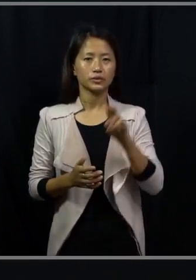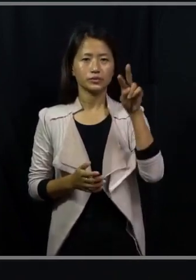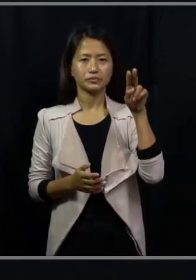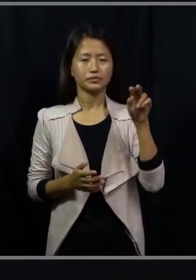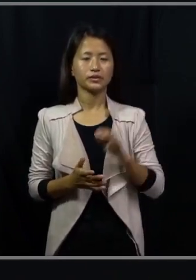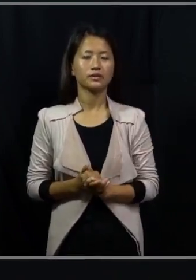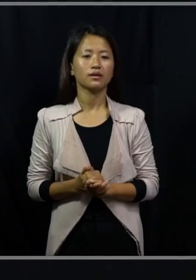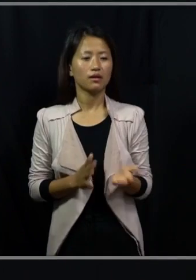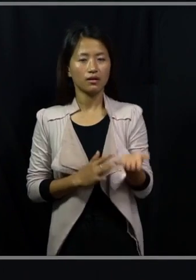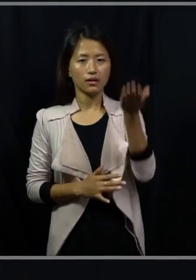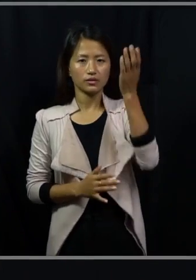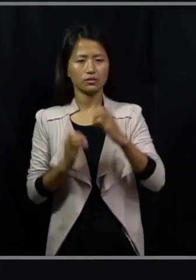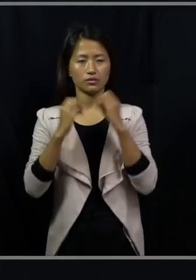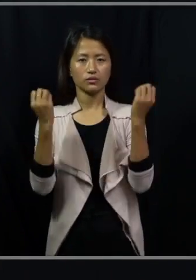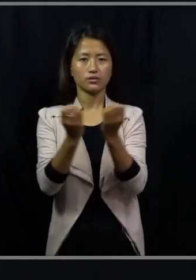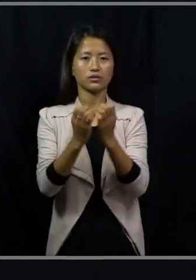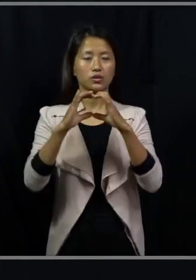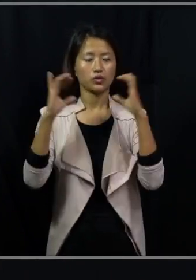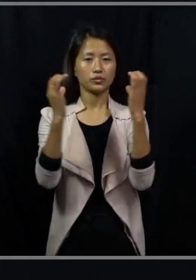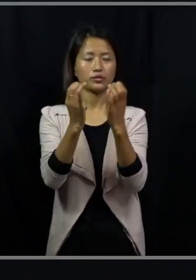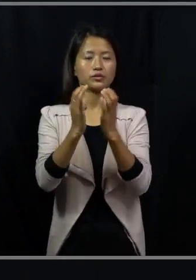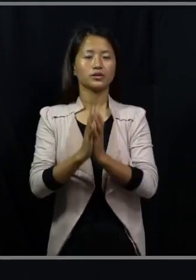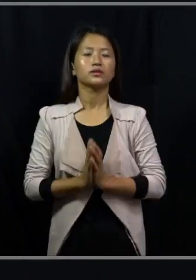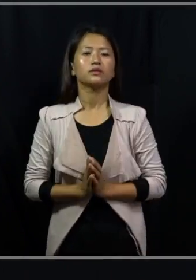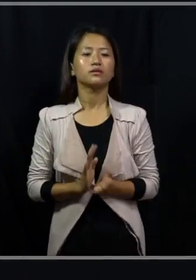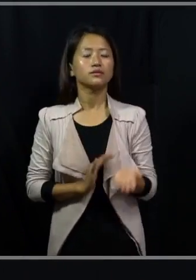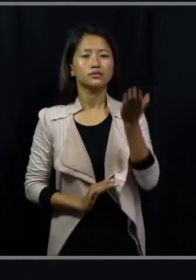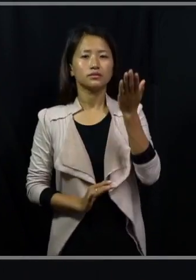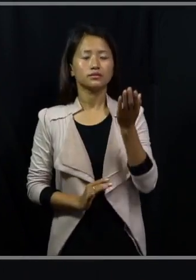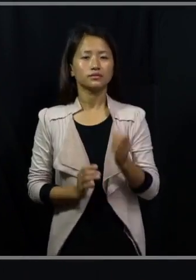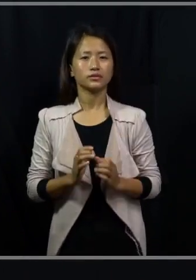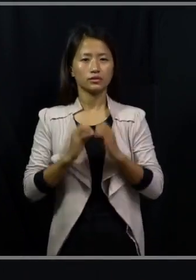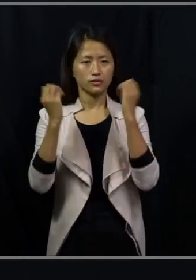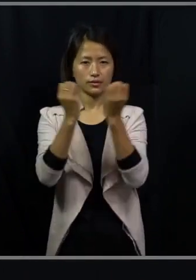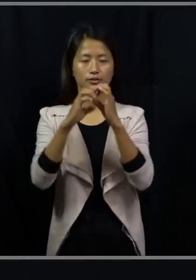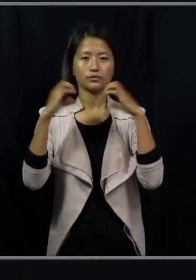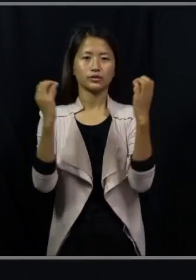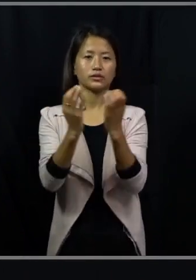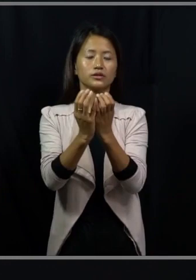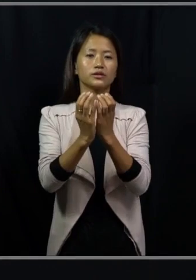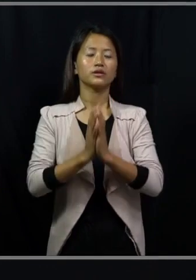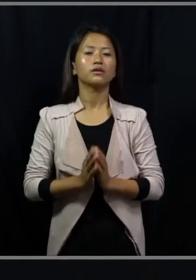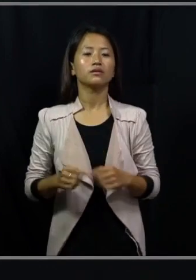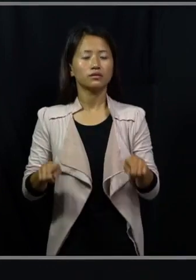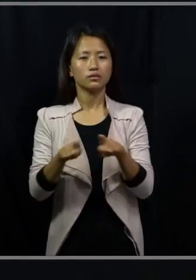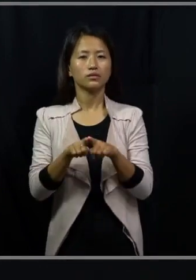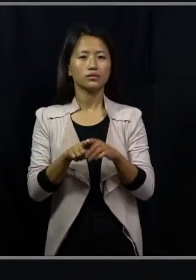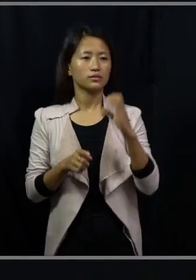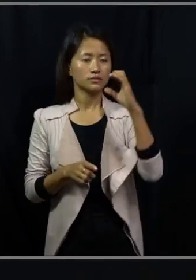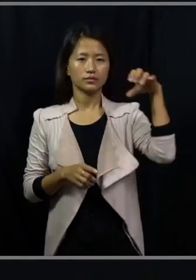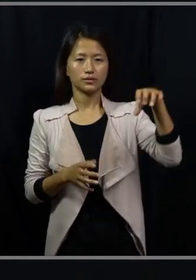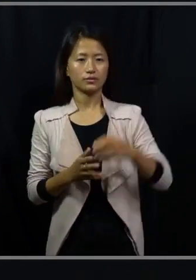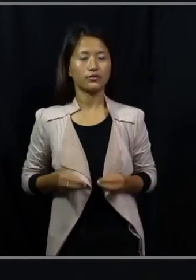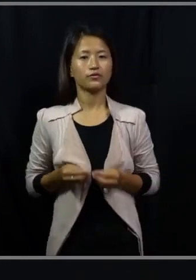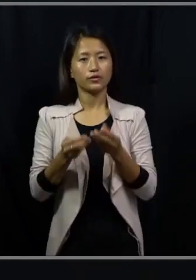which means a highly organized community. A highly organized community, and also a